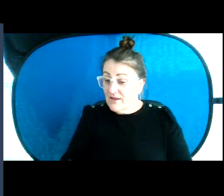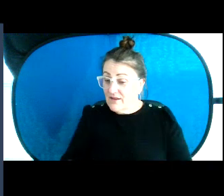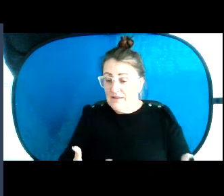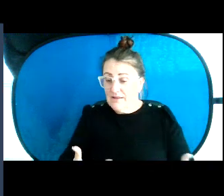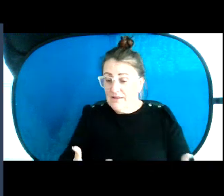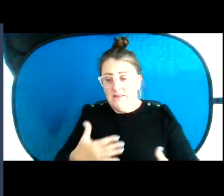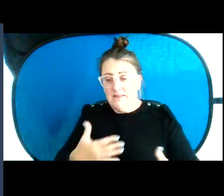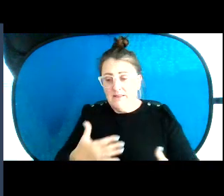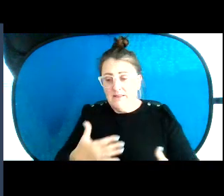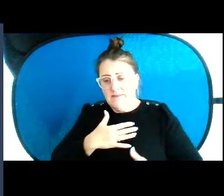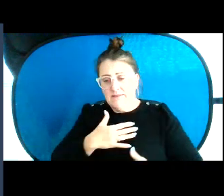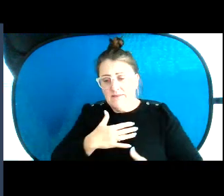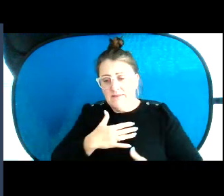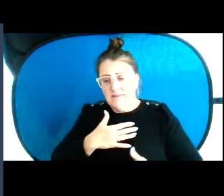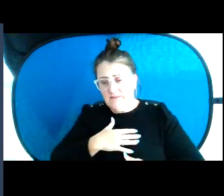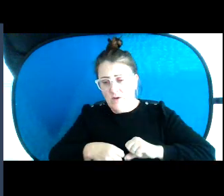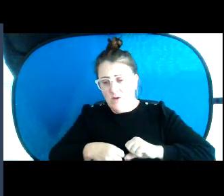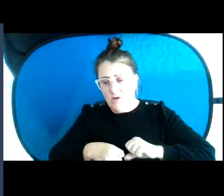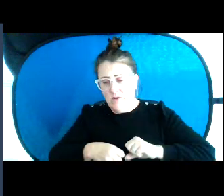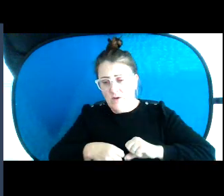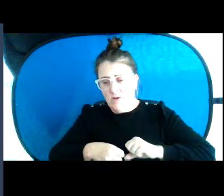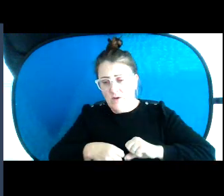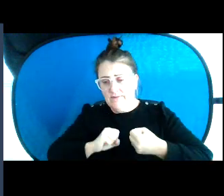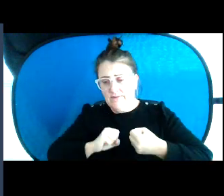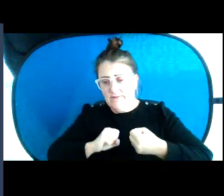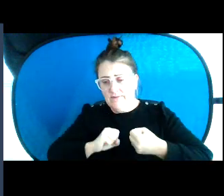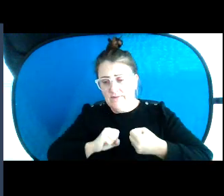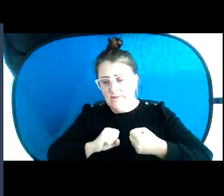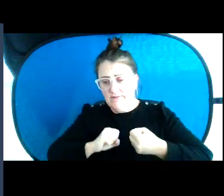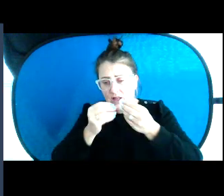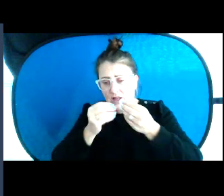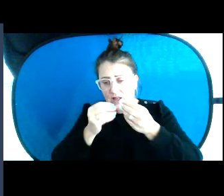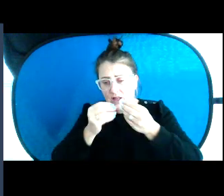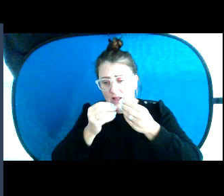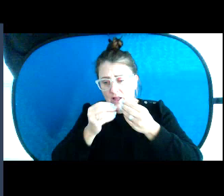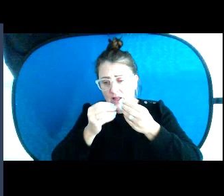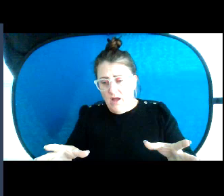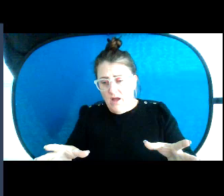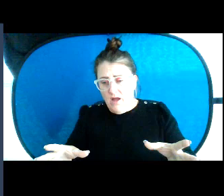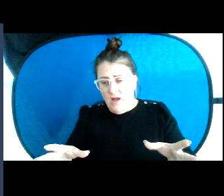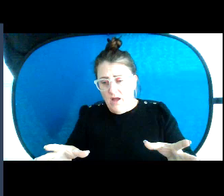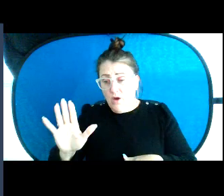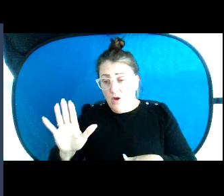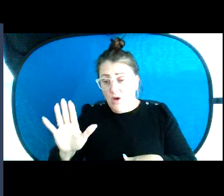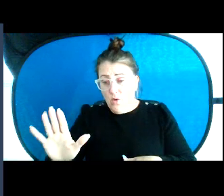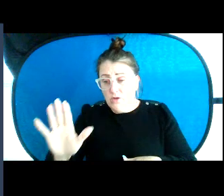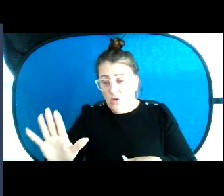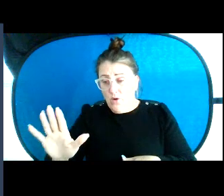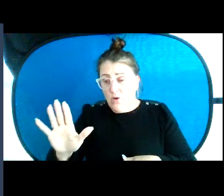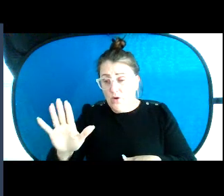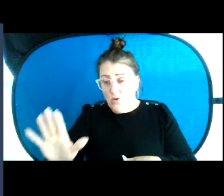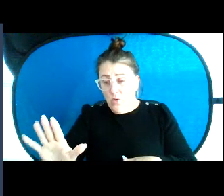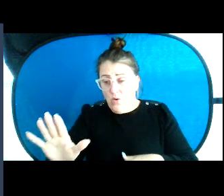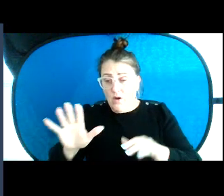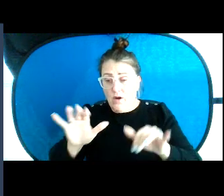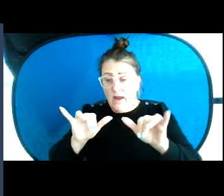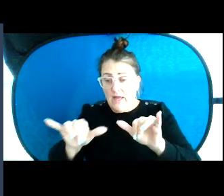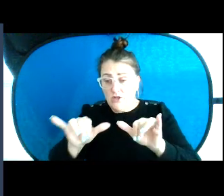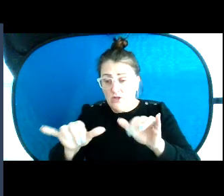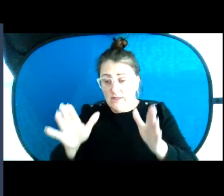condolences for the loss of your worker engineer, Madi Kora. And if we